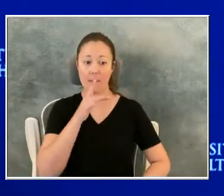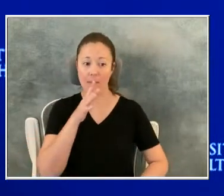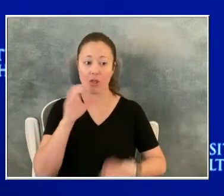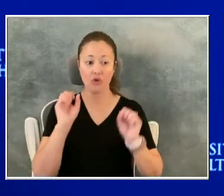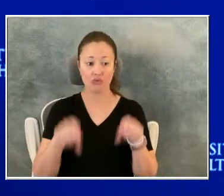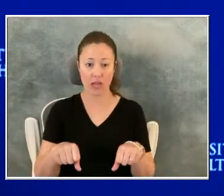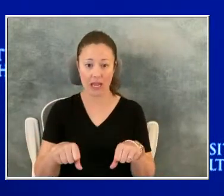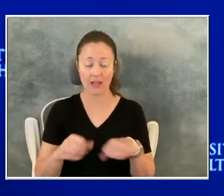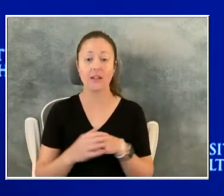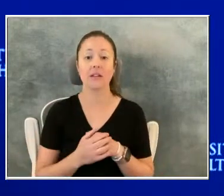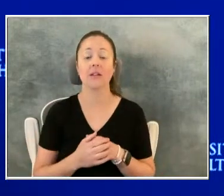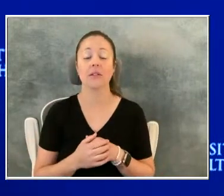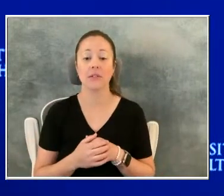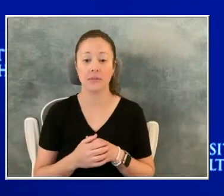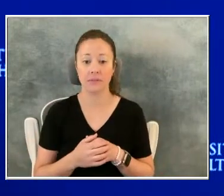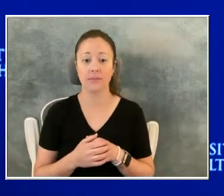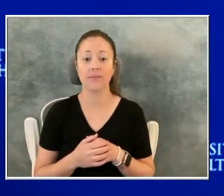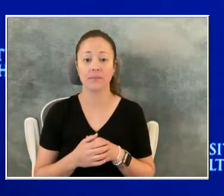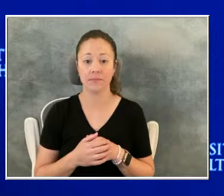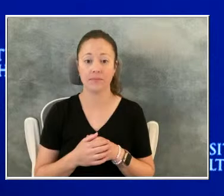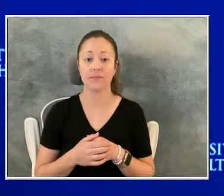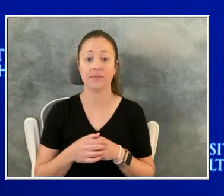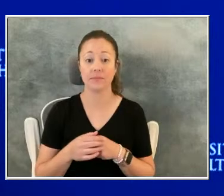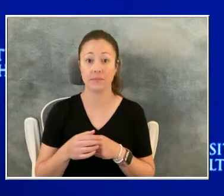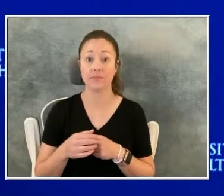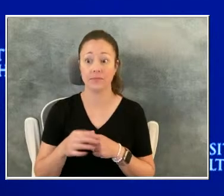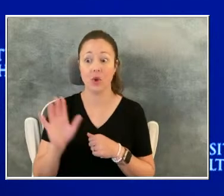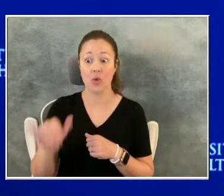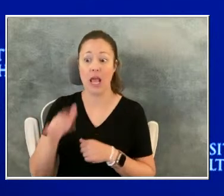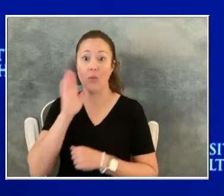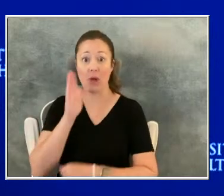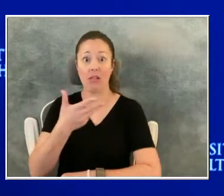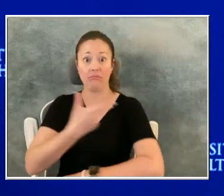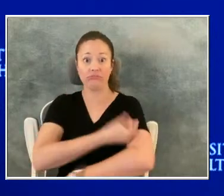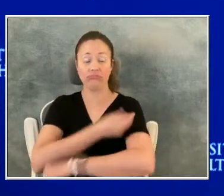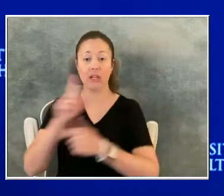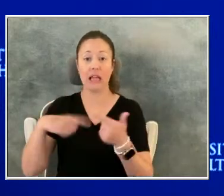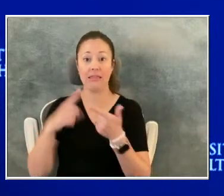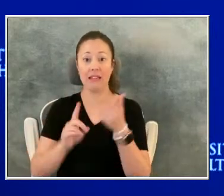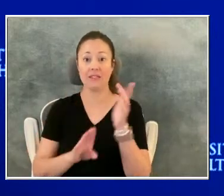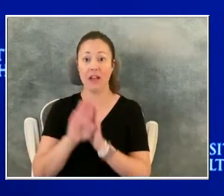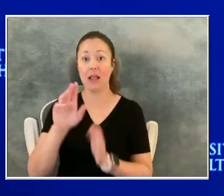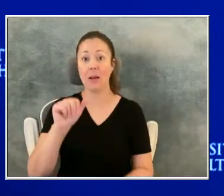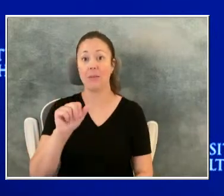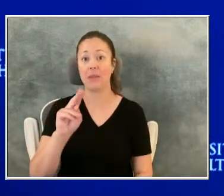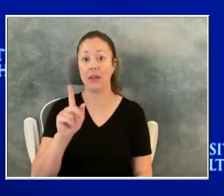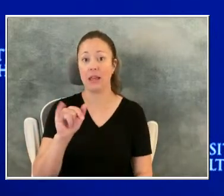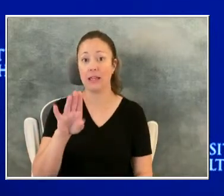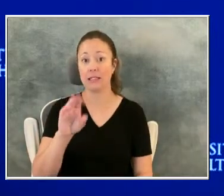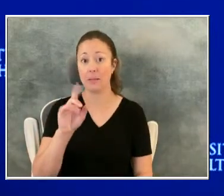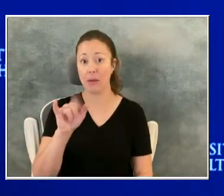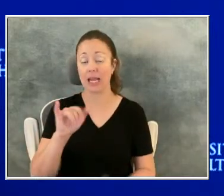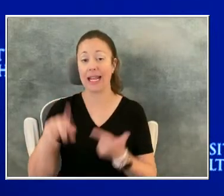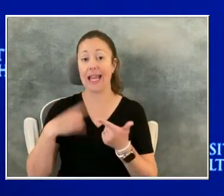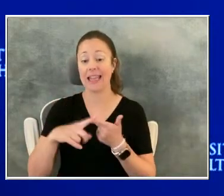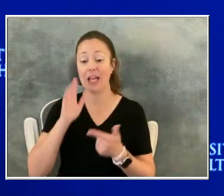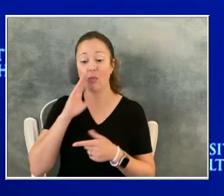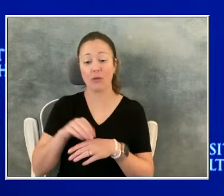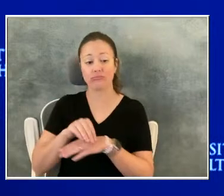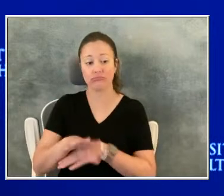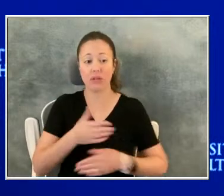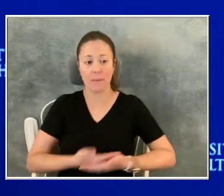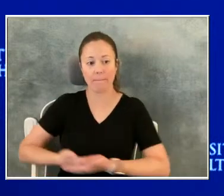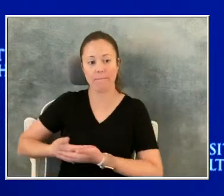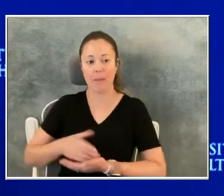get the vaccine. They will develop an antibody and immune response, and then those antibodies will be transferred to baby through the